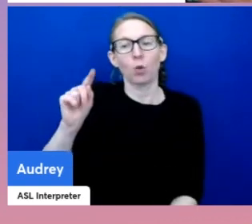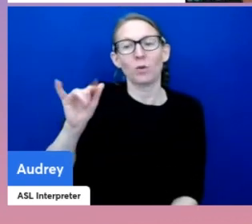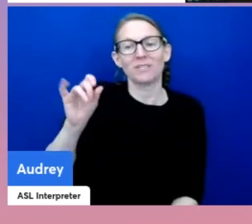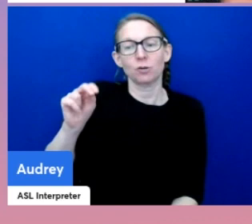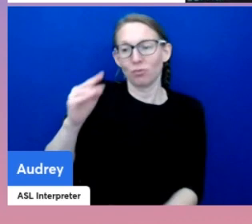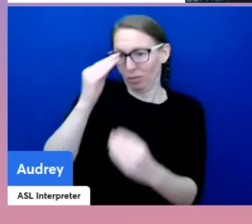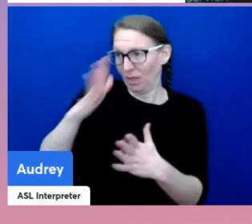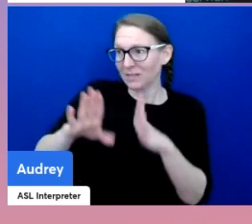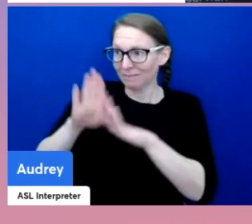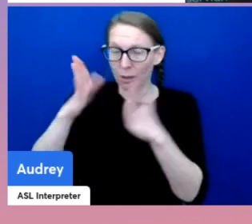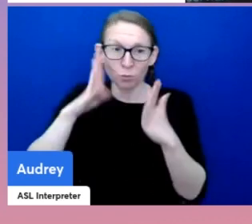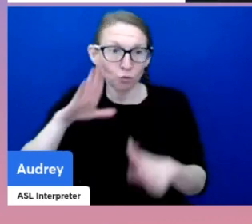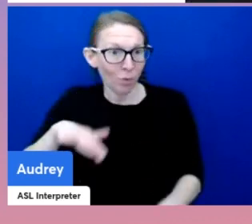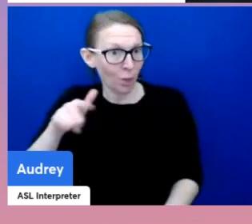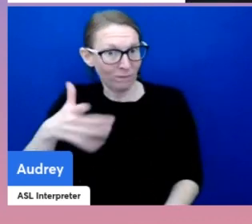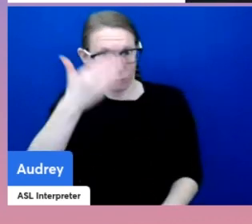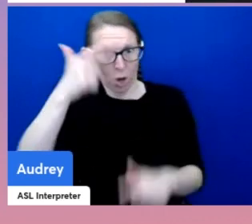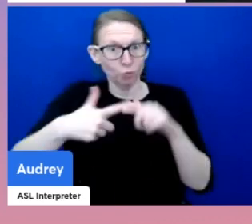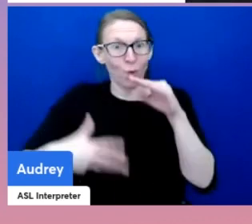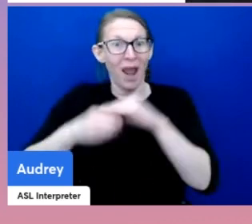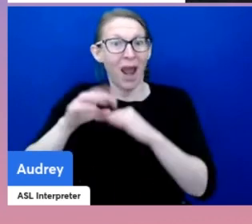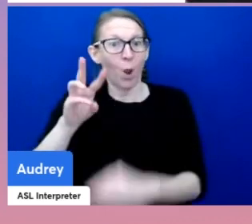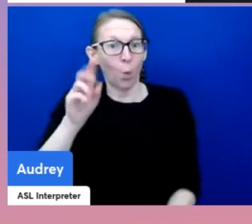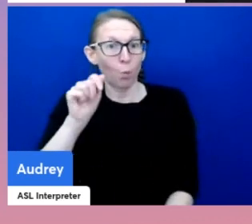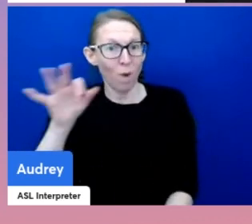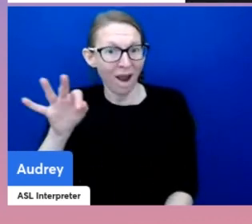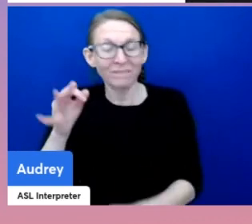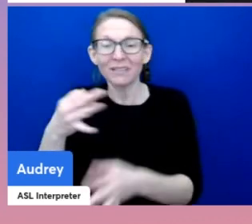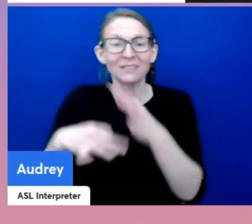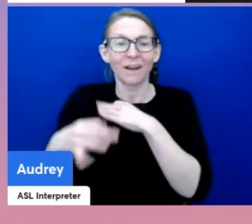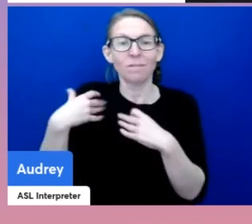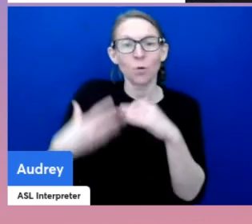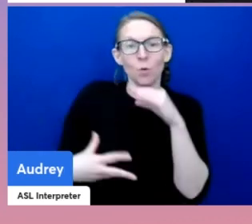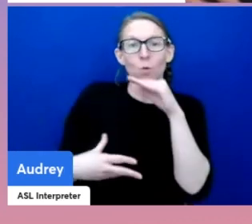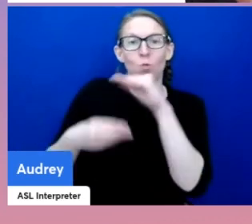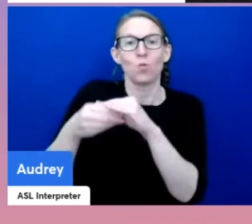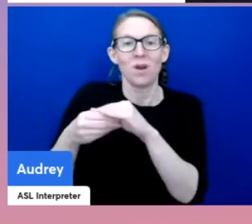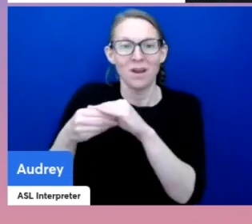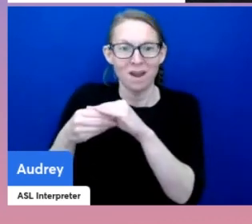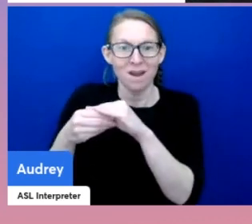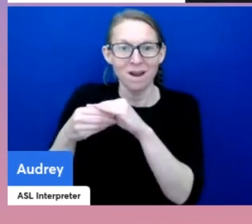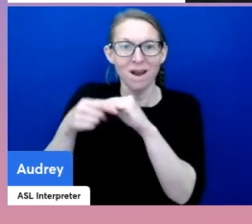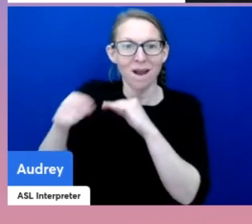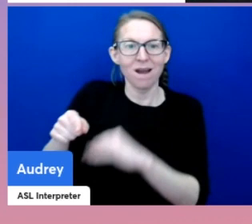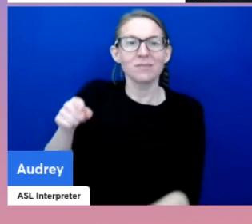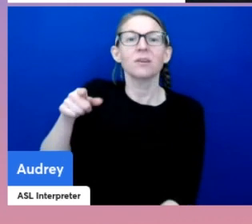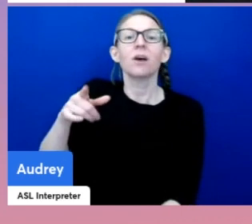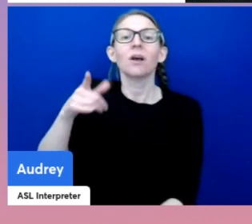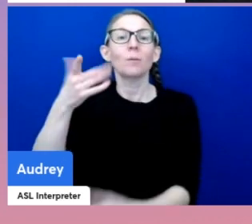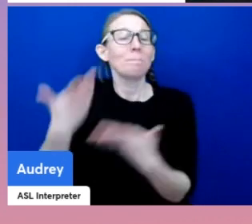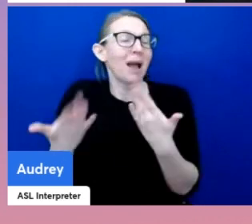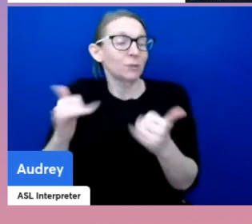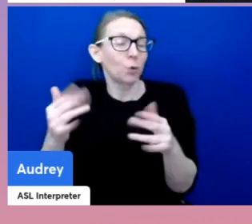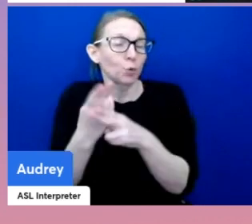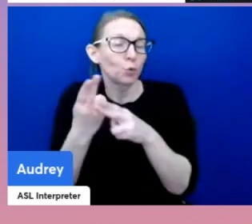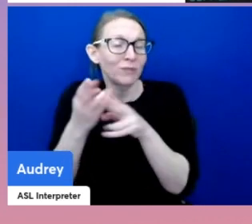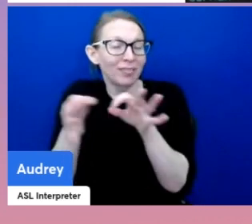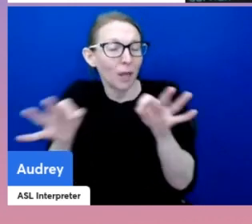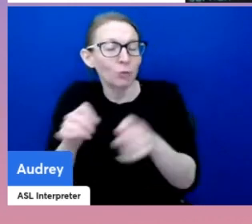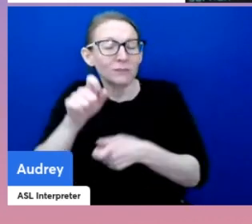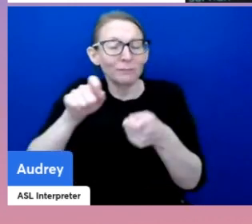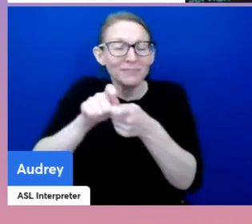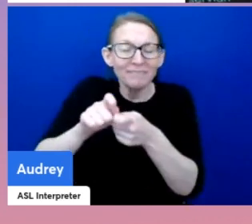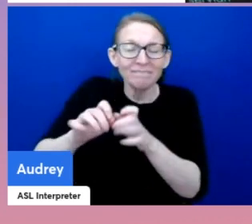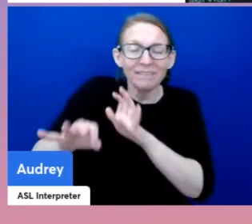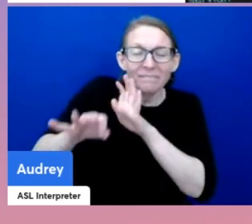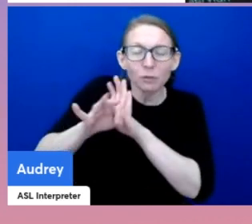that, hey, you forgot to add a WAF. And instead, we add our default WAF to the node. Of course, we might still use language-specific features to log a